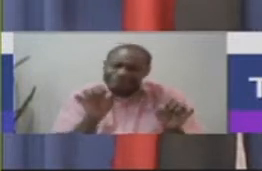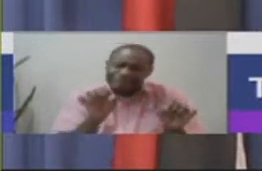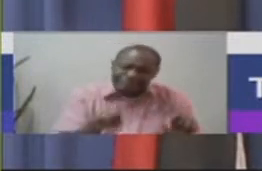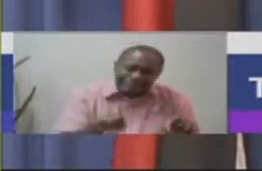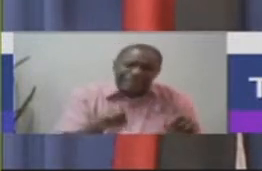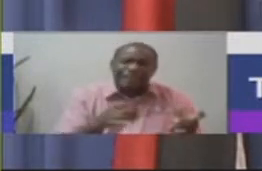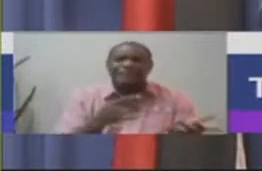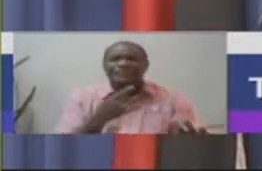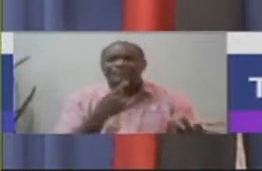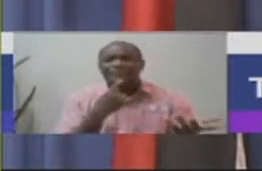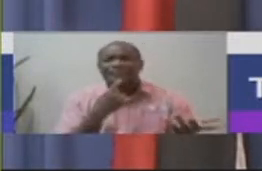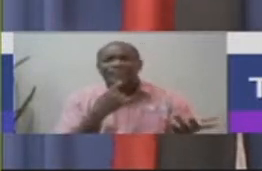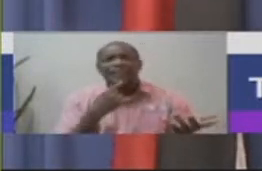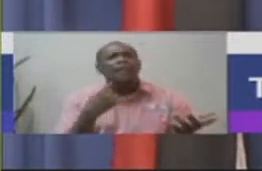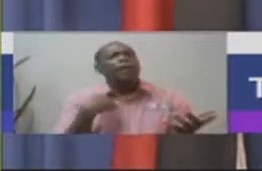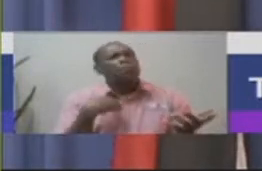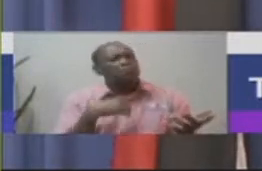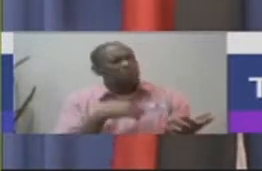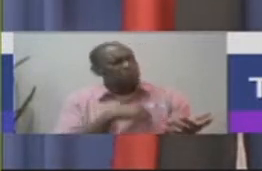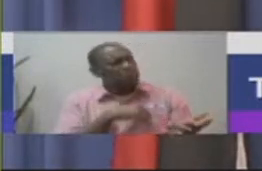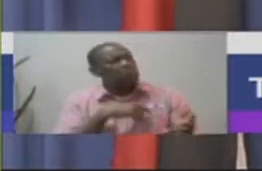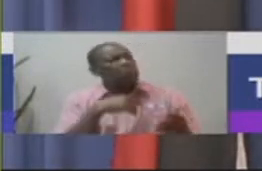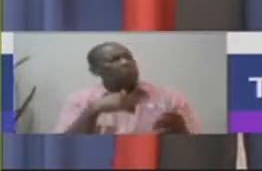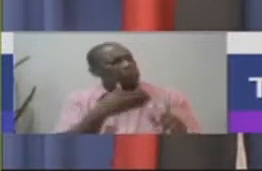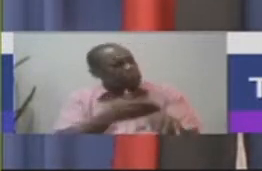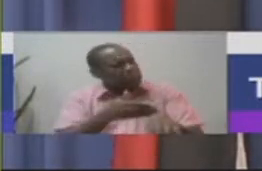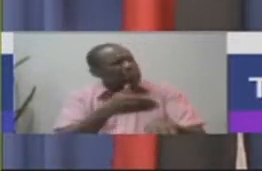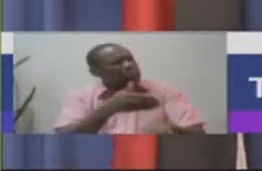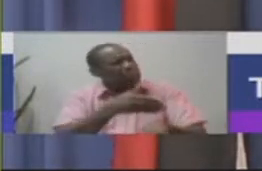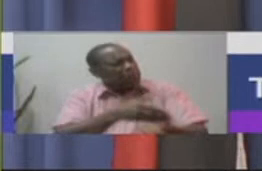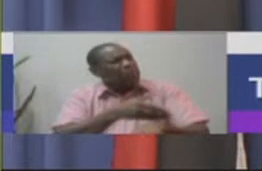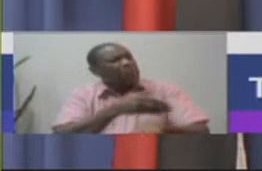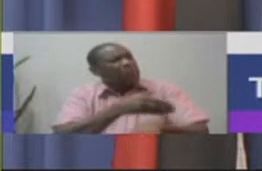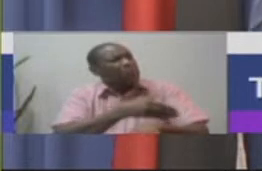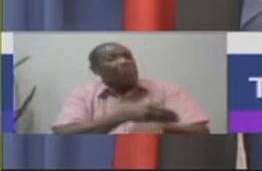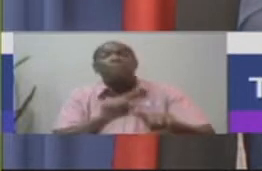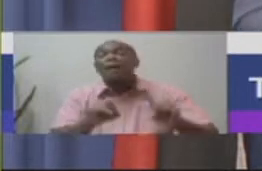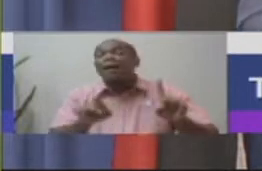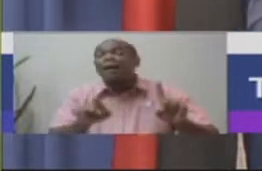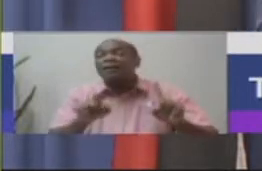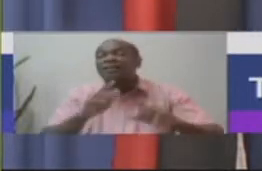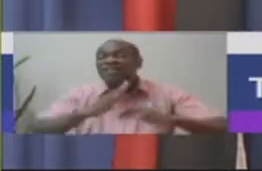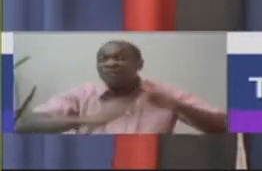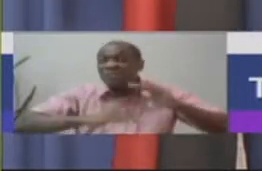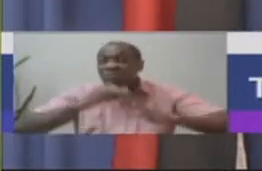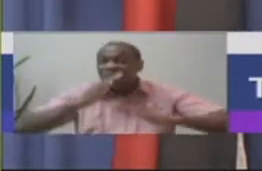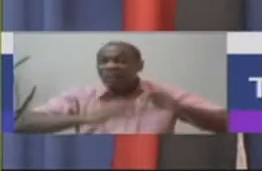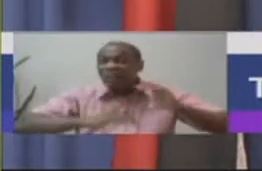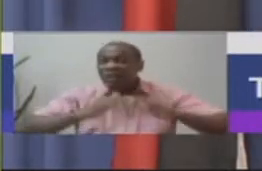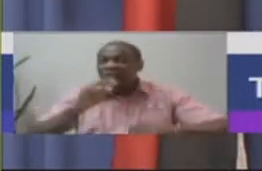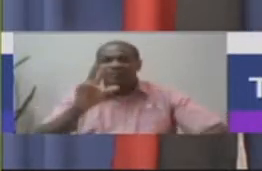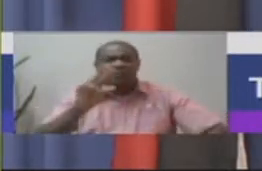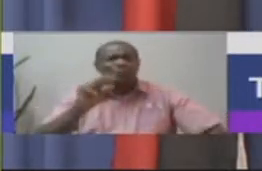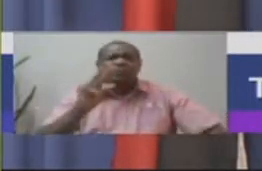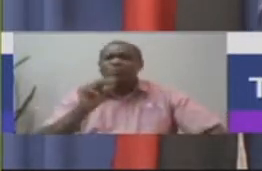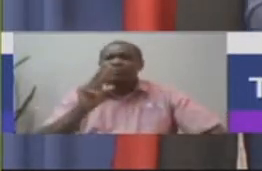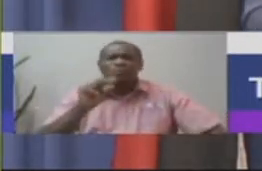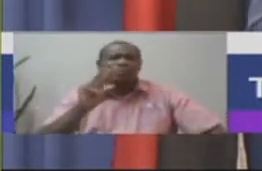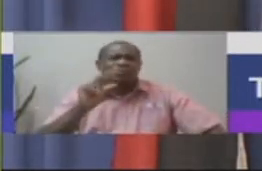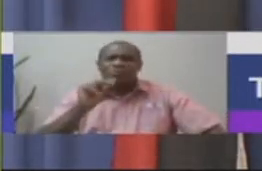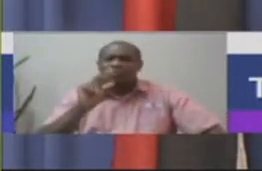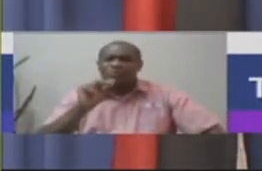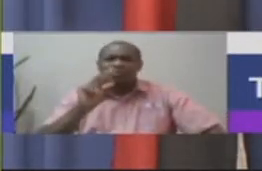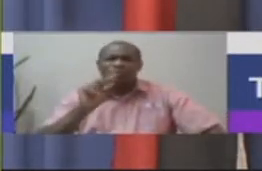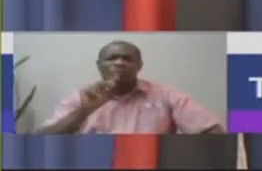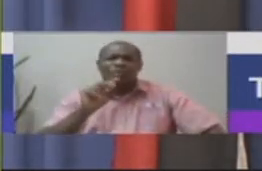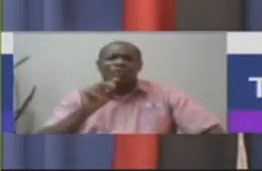not accelerated to the point of comfort that we would like to have been. We are at a point